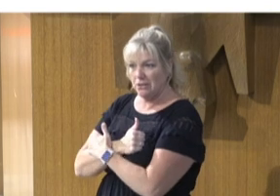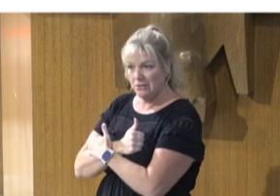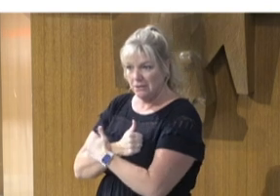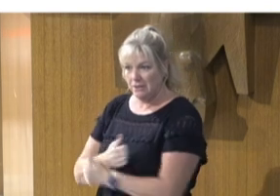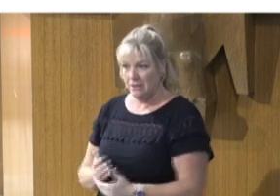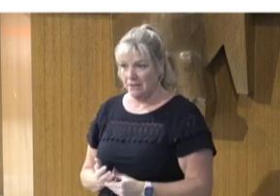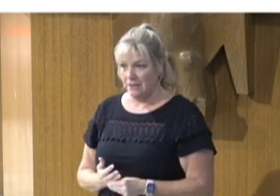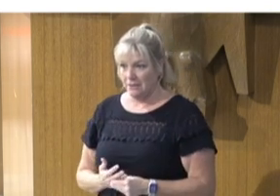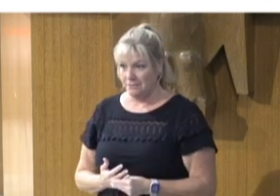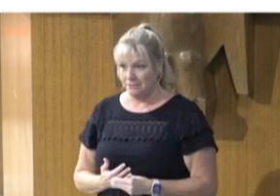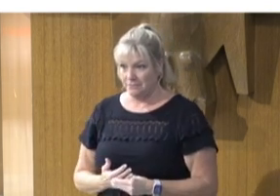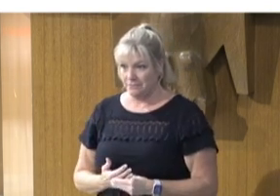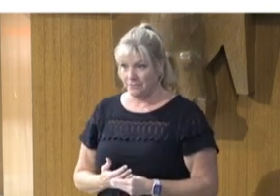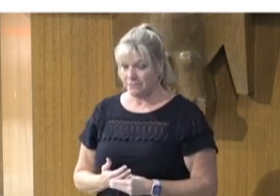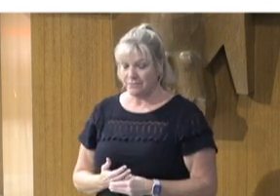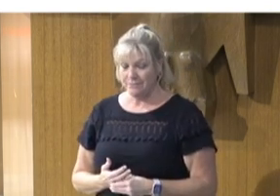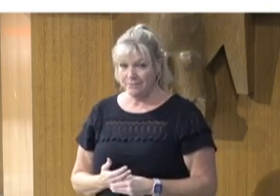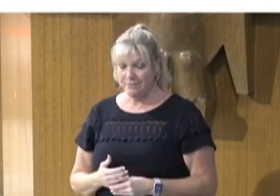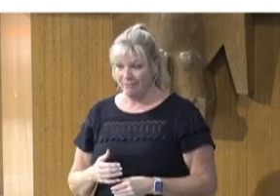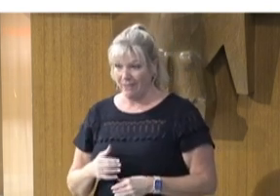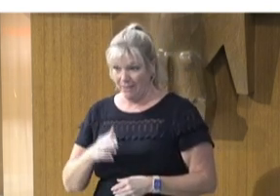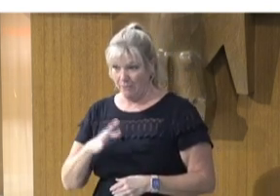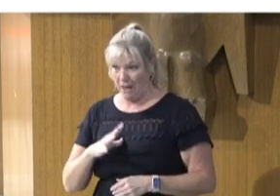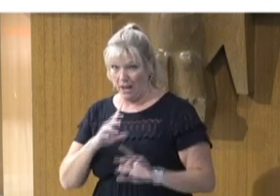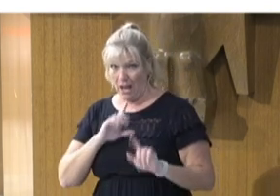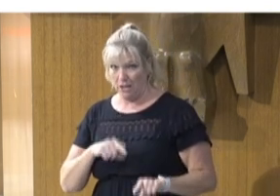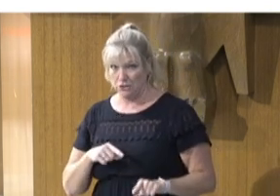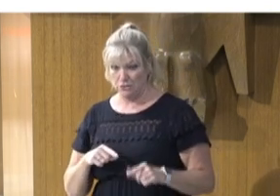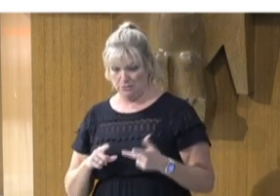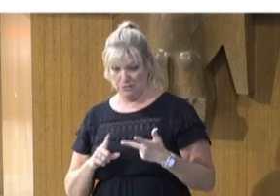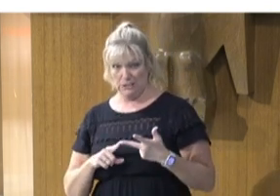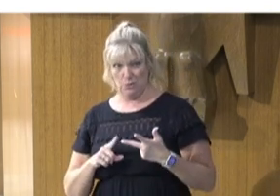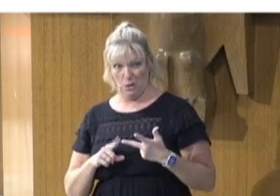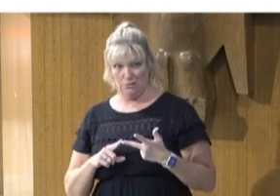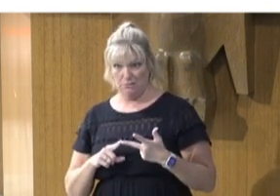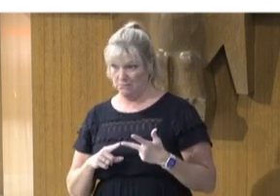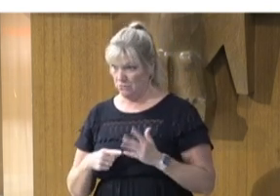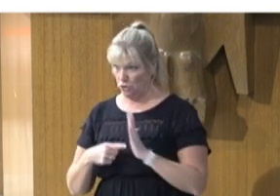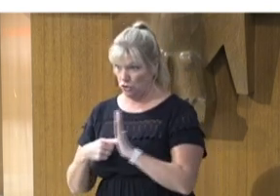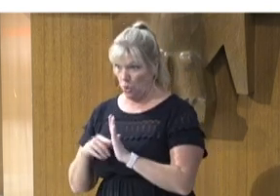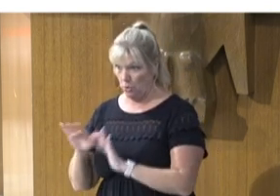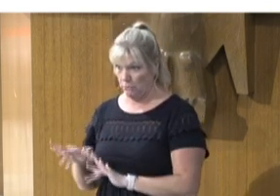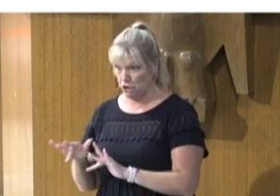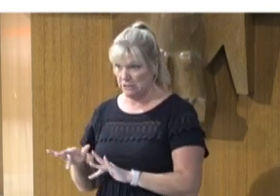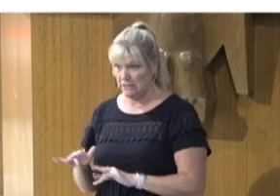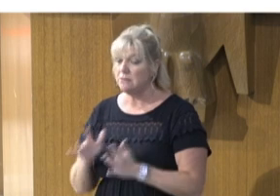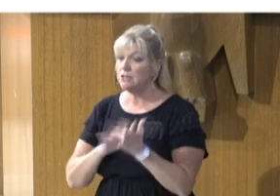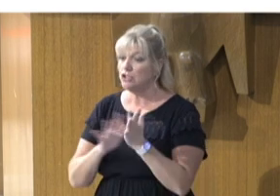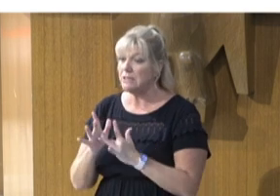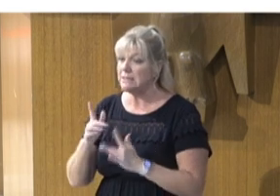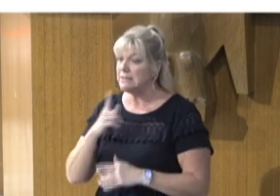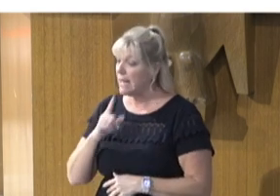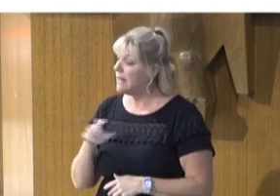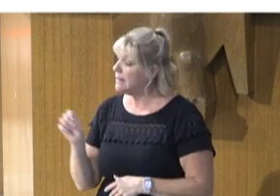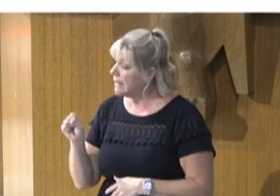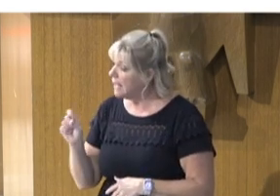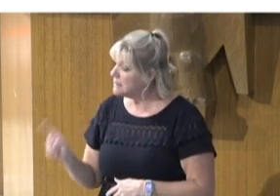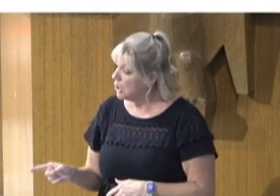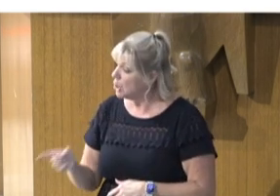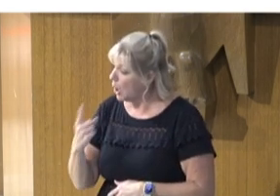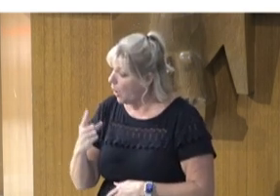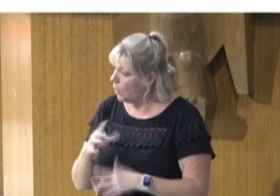the robbers? He said, the one who showed him mercy. Jesus said to him, go and do